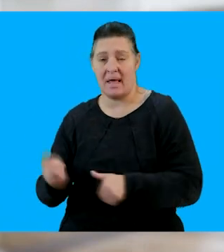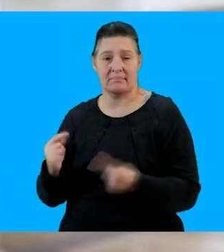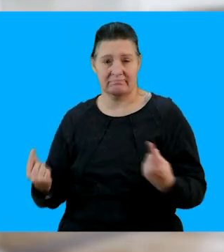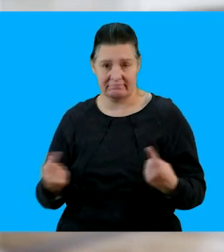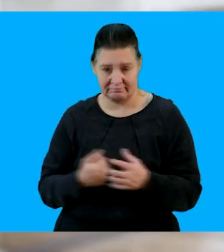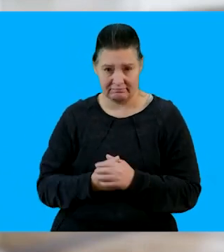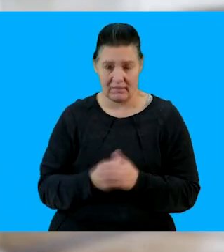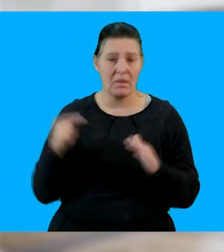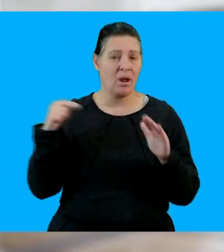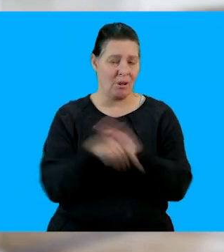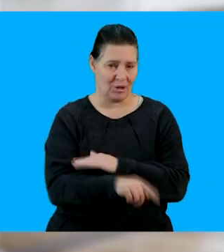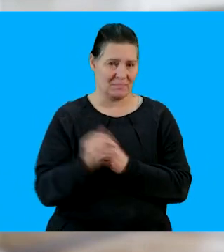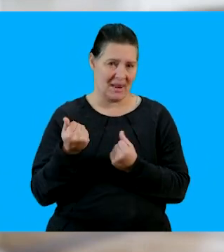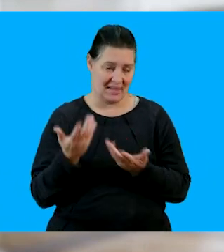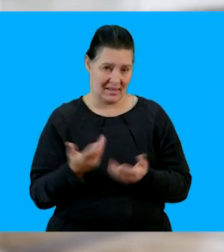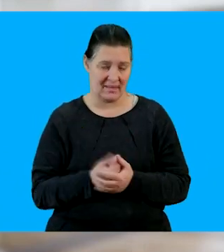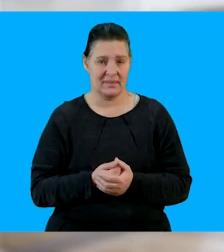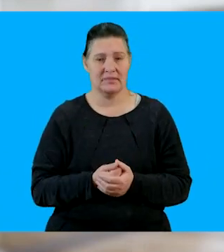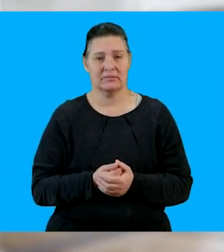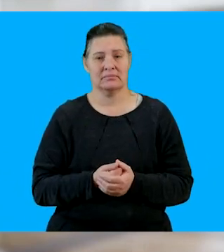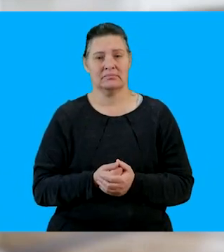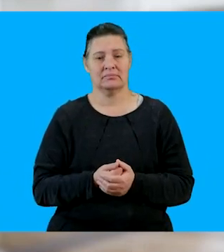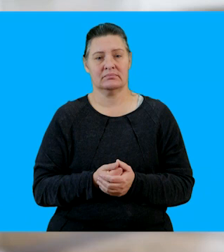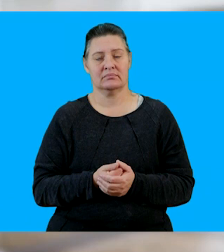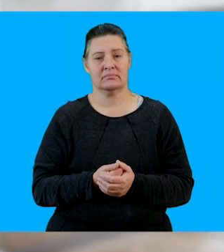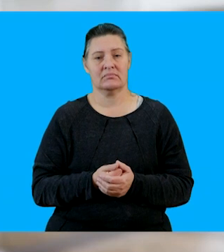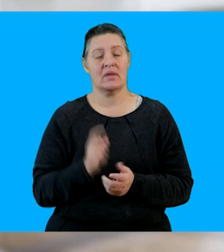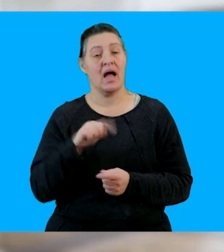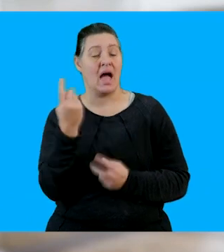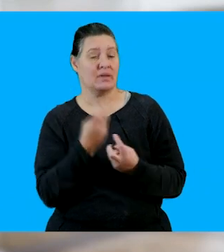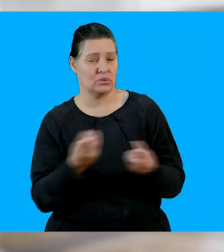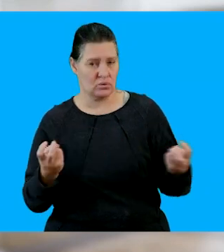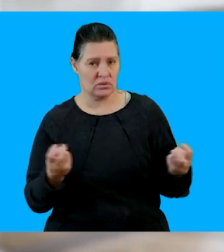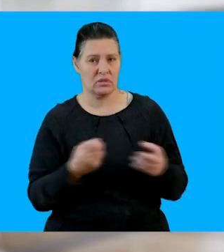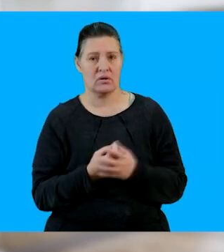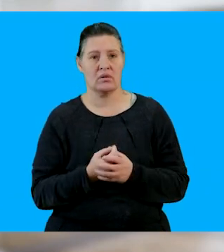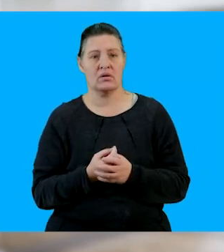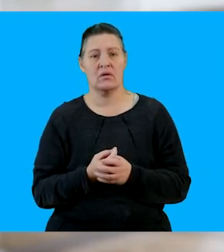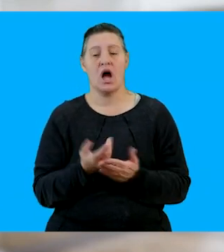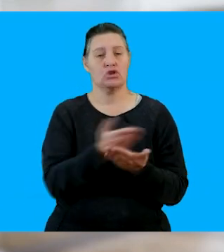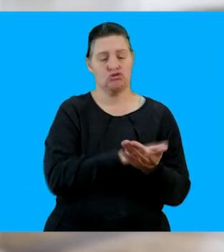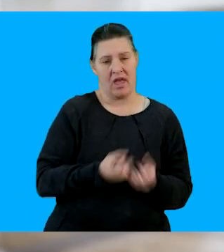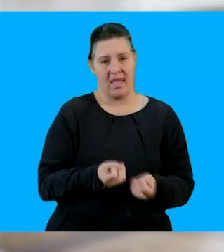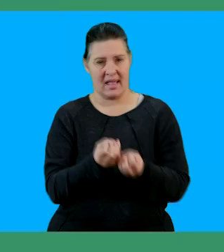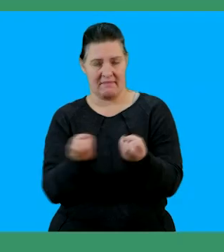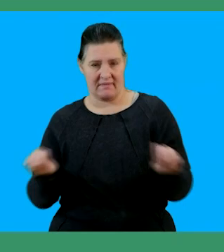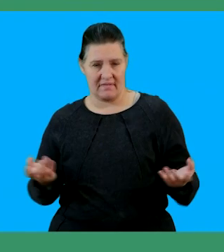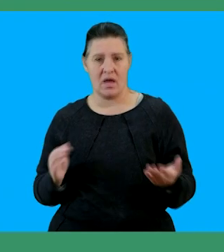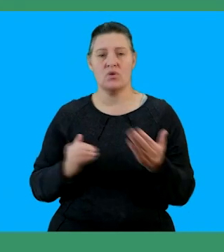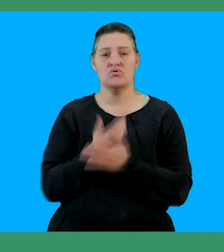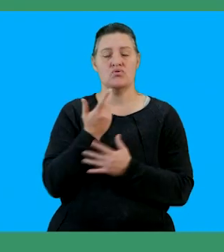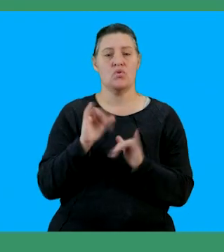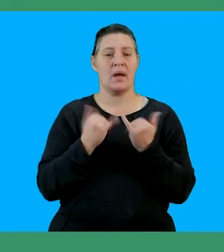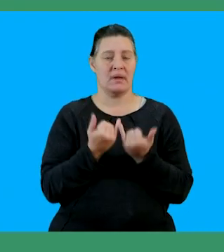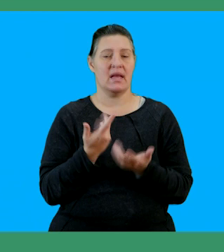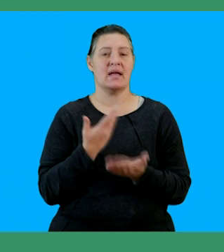that the investor has lost their money. Then another source is issuing of shares. New